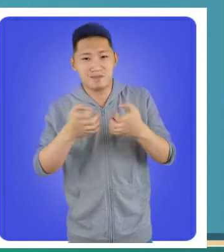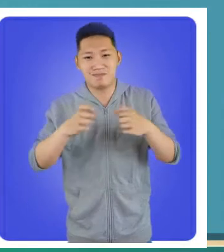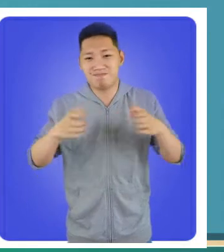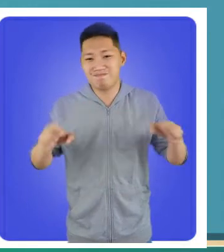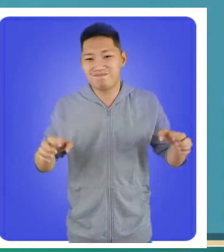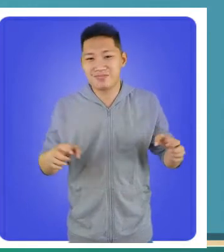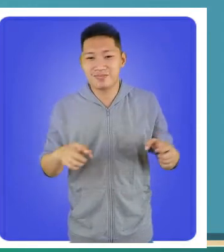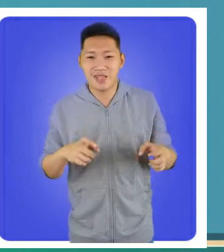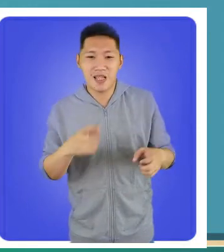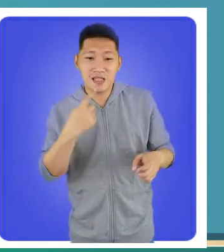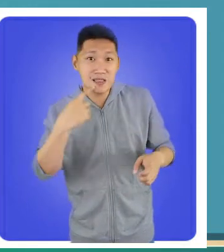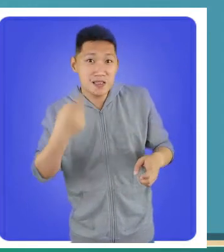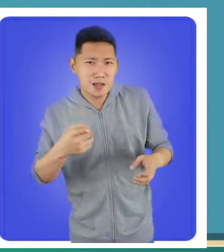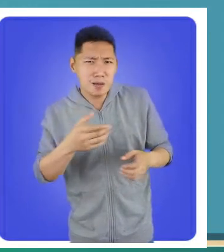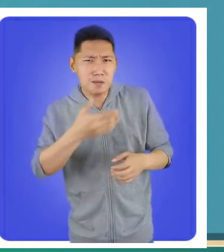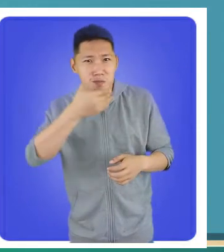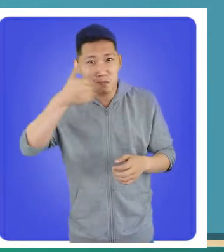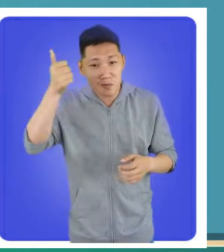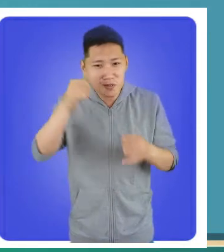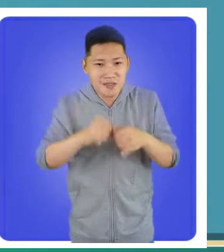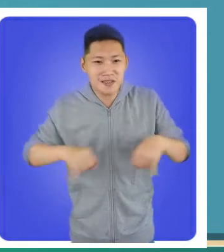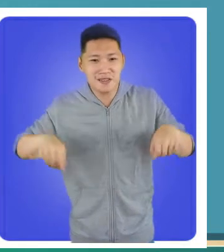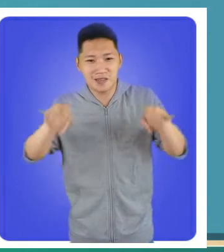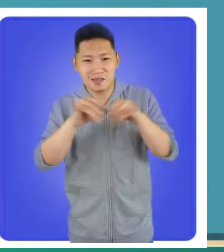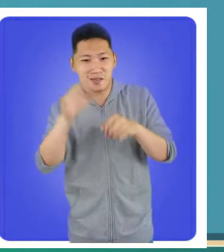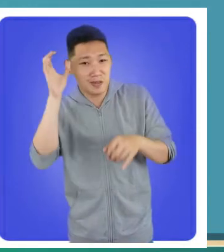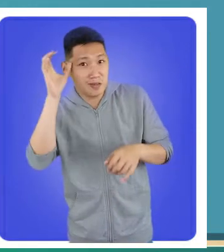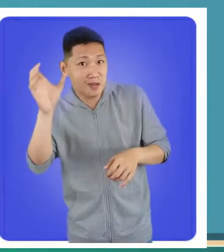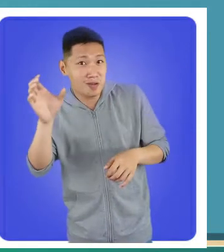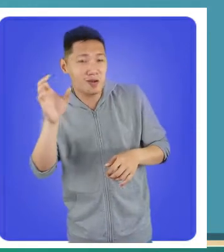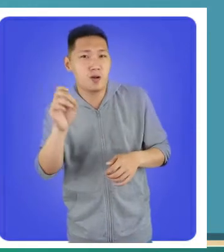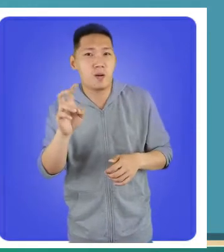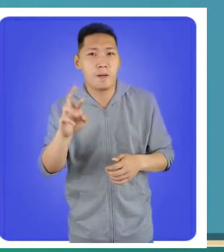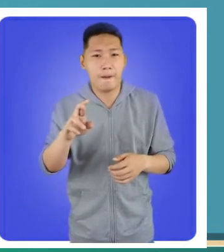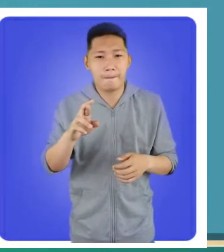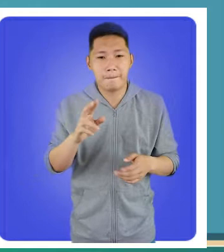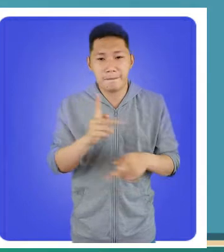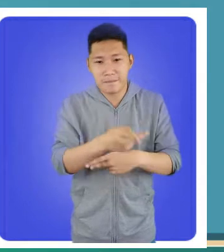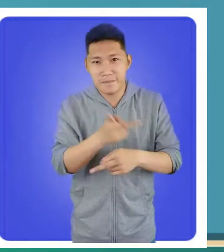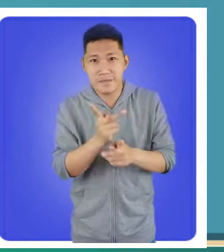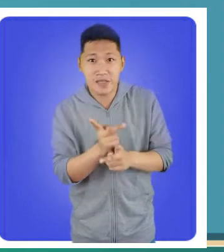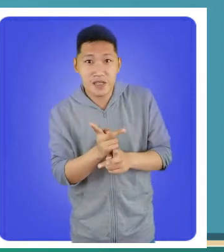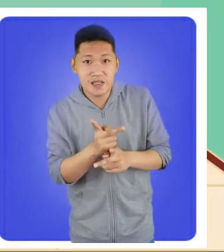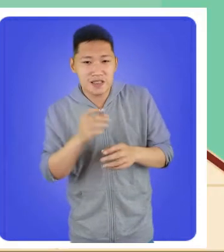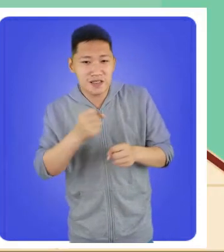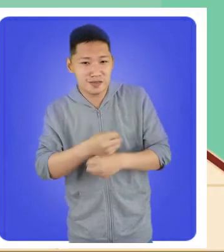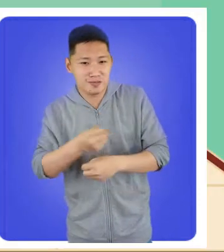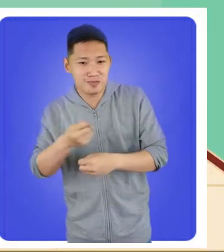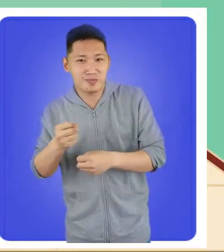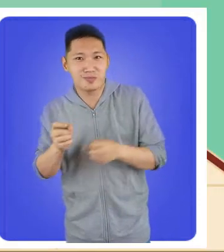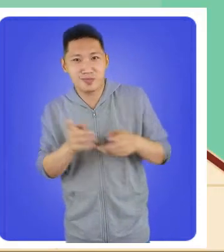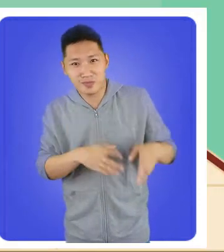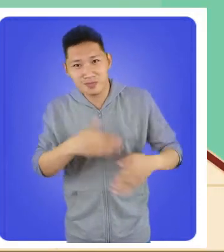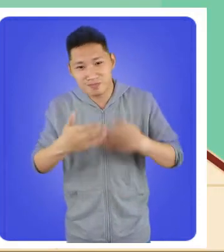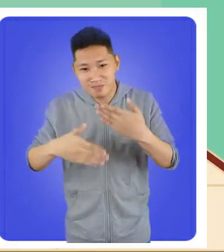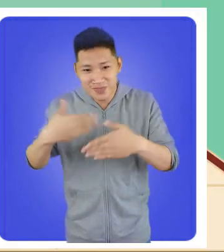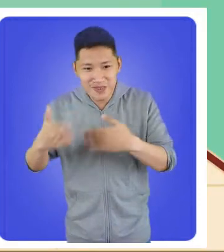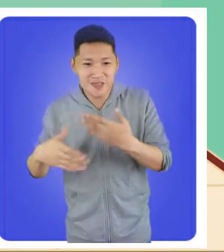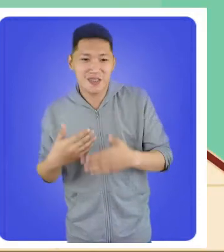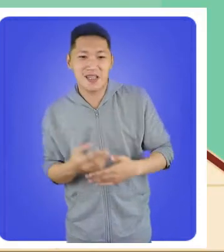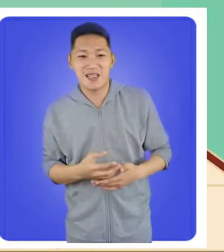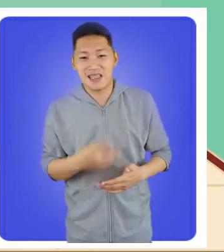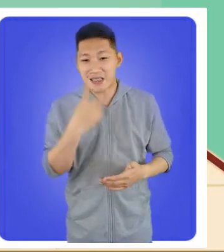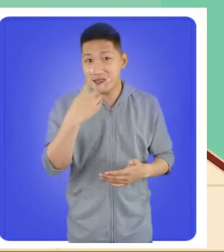would mention the most important concepts or proper sequence of a process. And so, as you